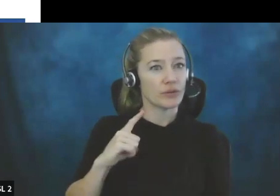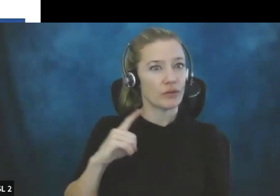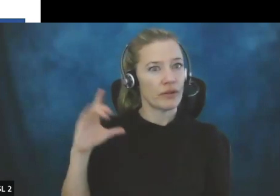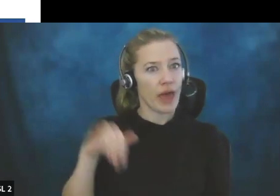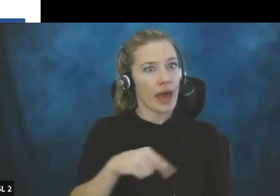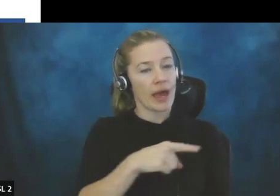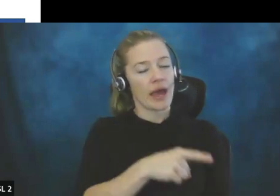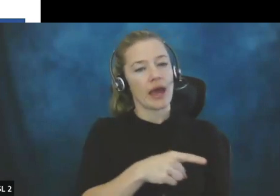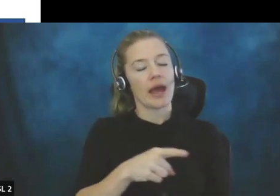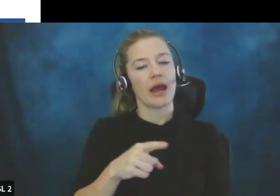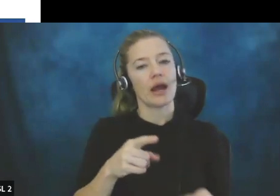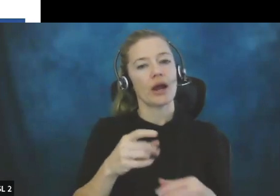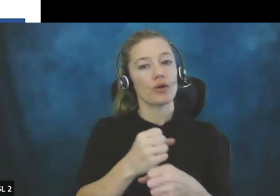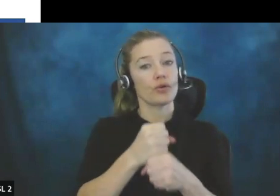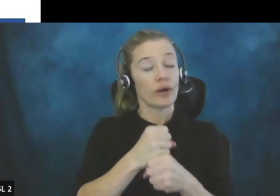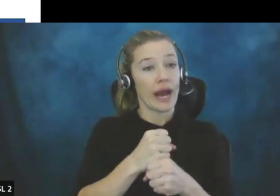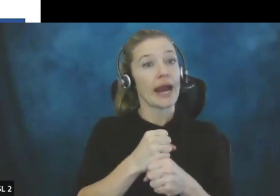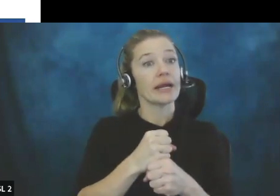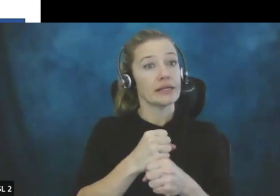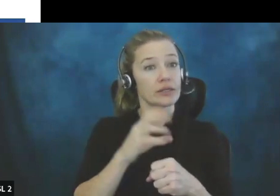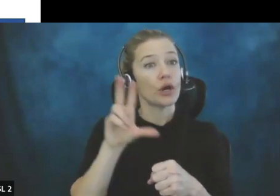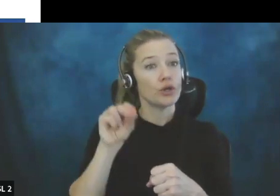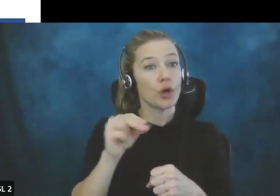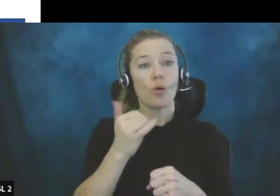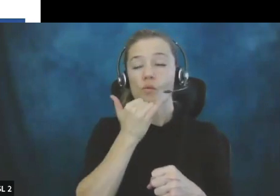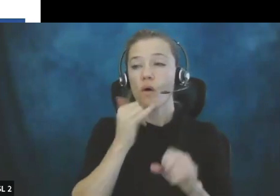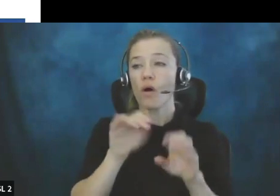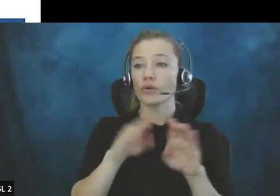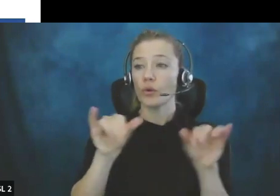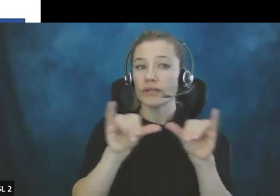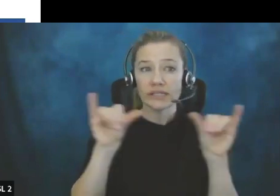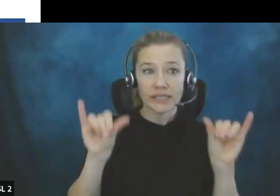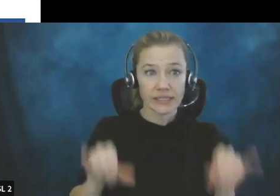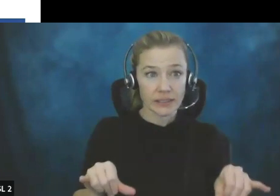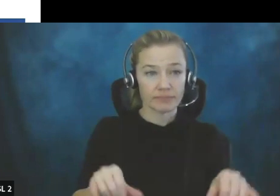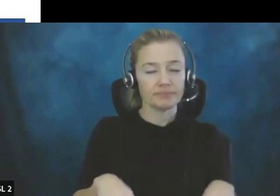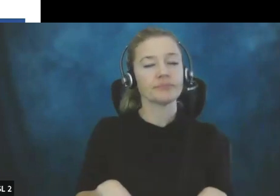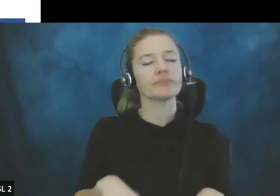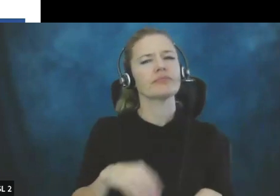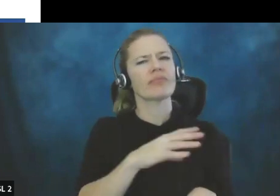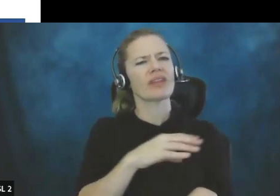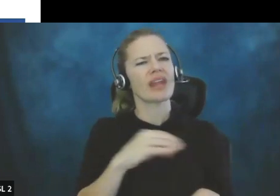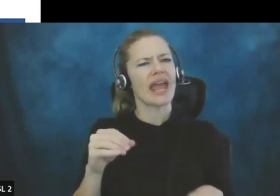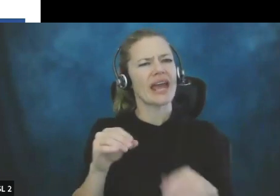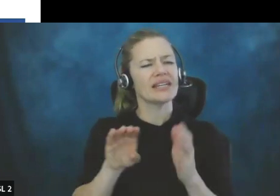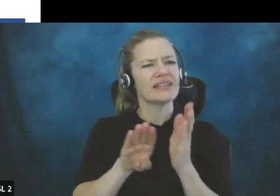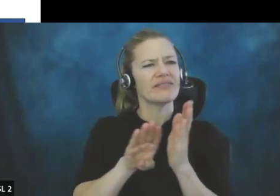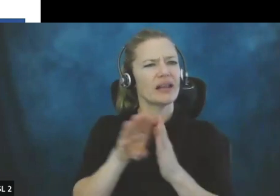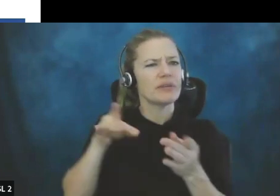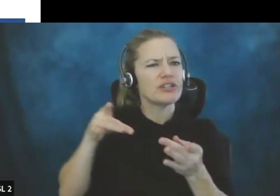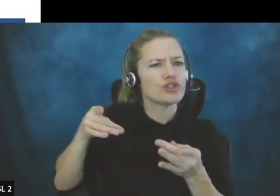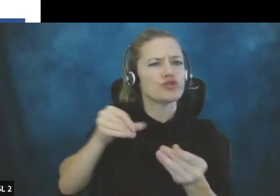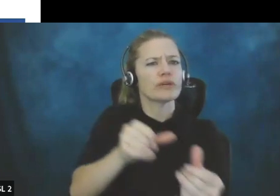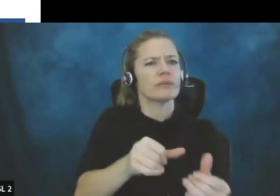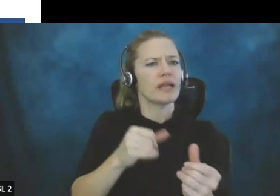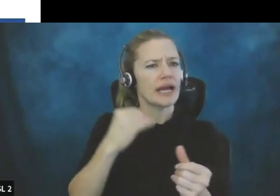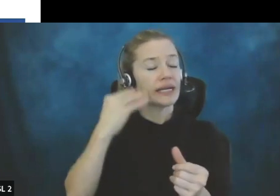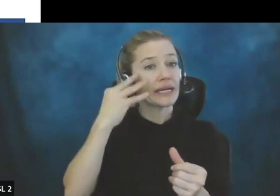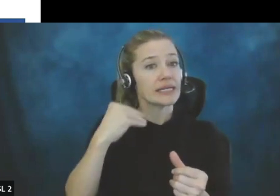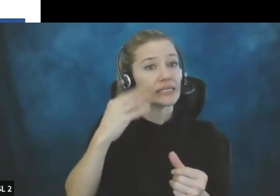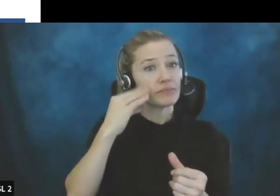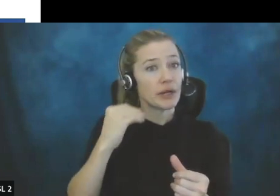really creating a no wrong door system for, again, long-term services and supports, and developing